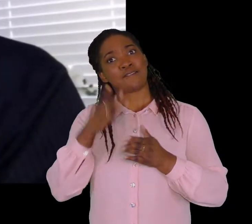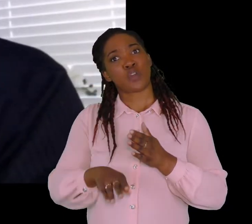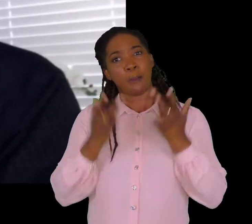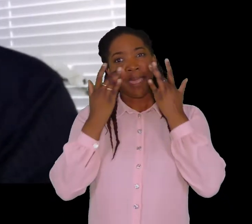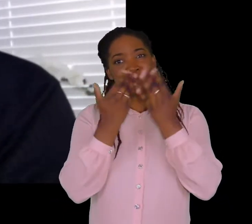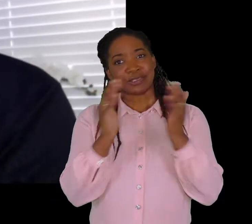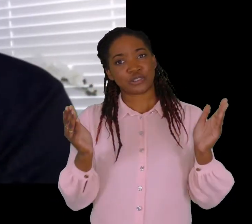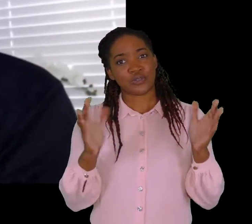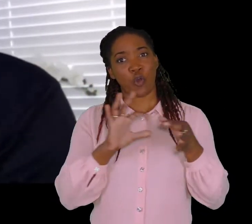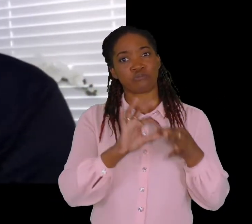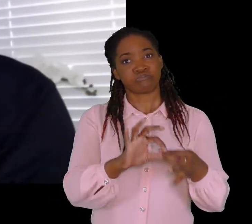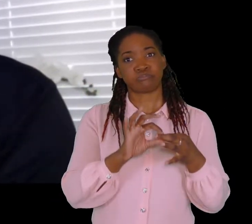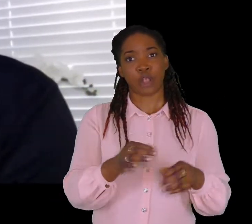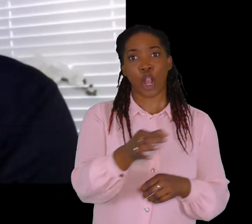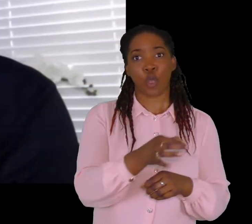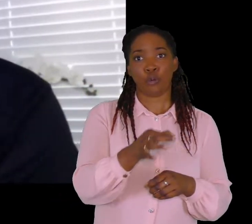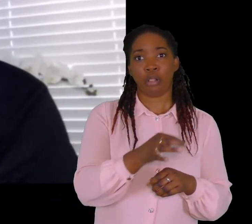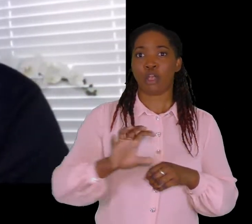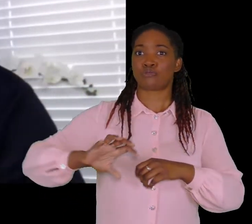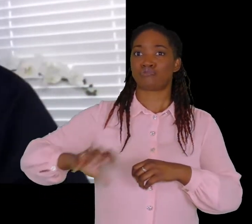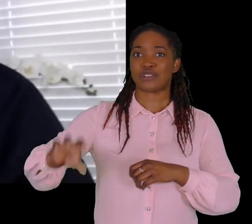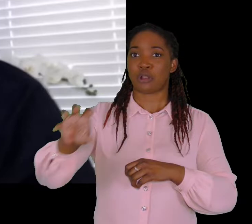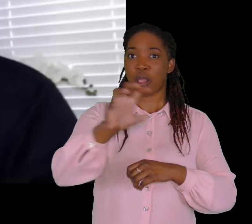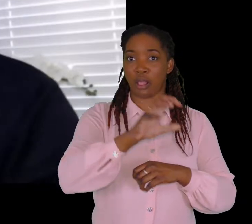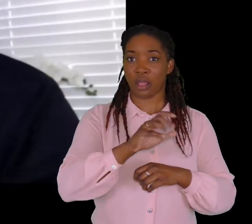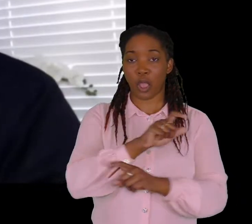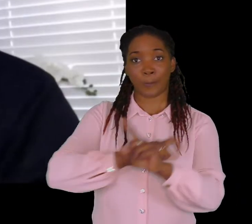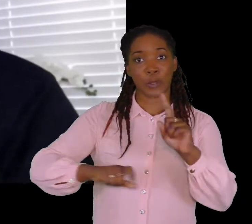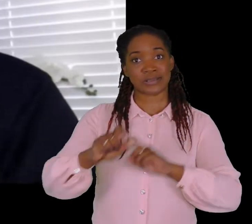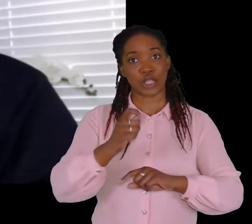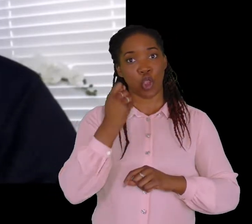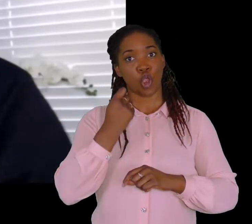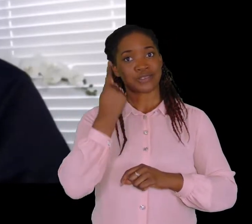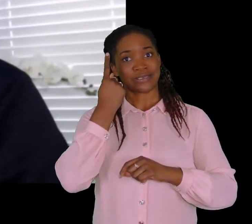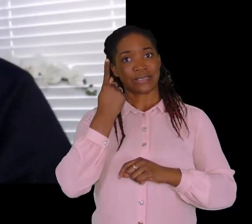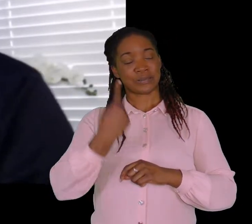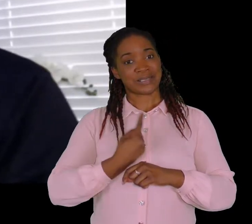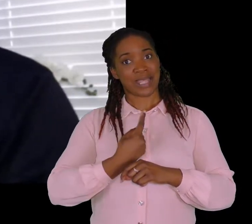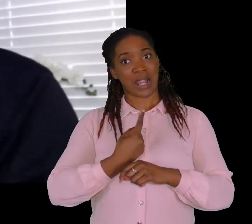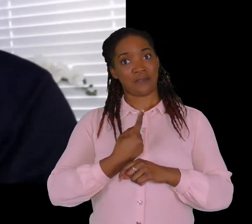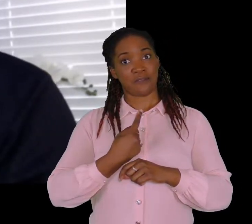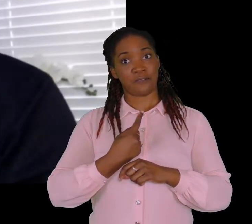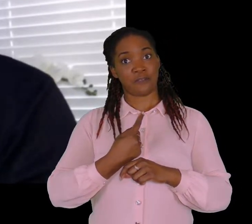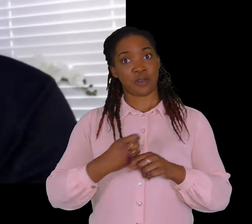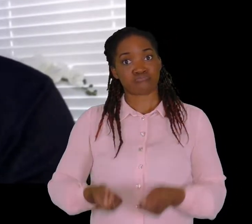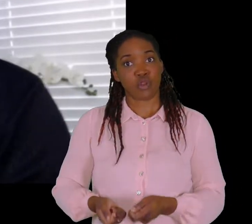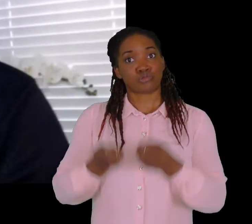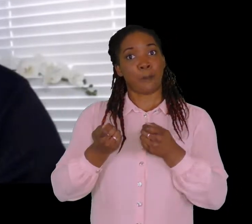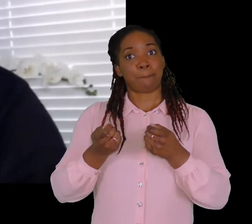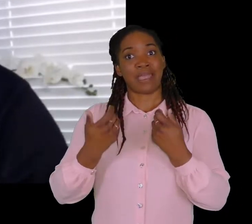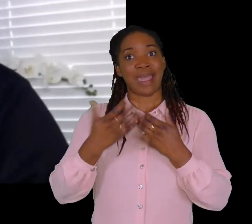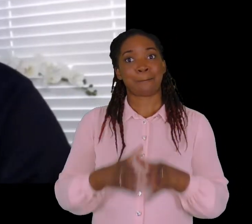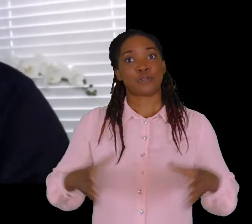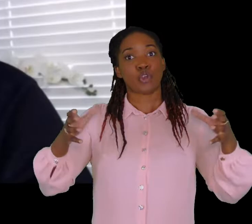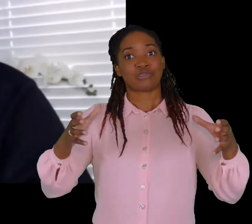making and in engaging local and regional communities. The understanding of ourselves as emerging from a global majority, often referred